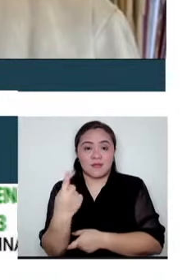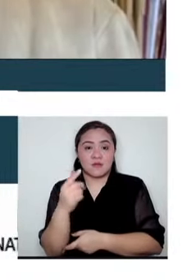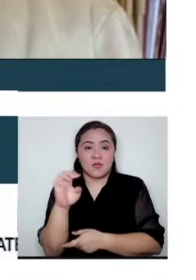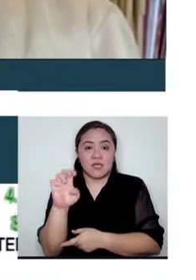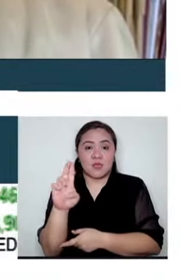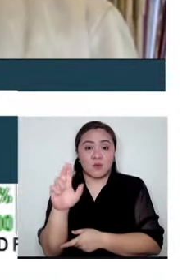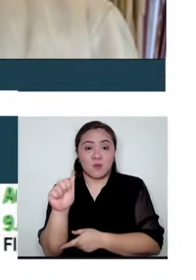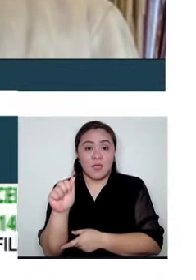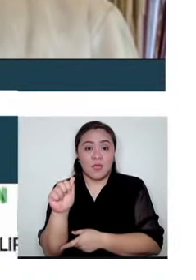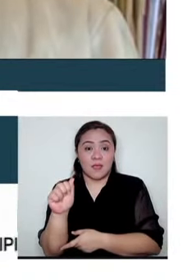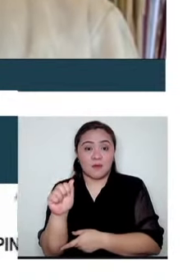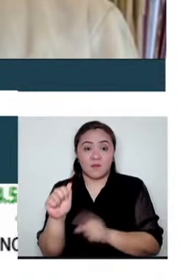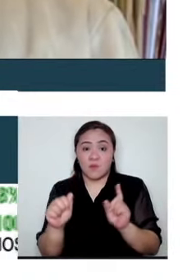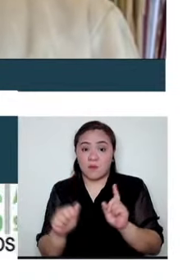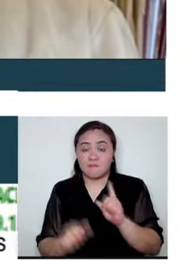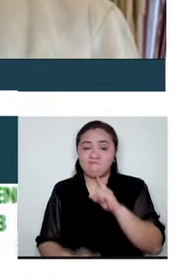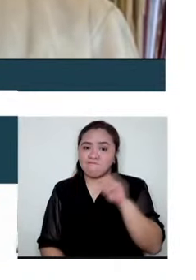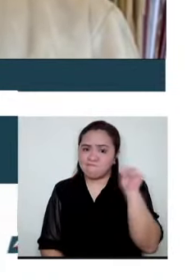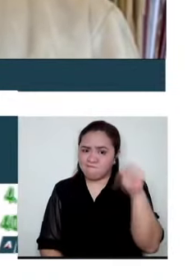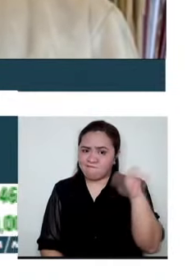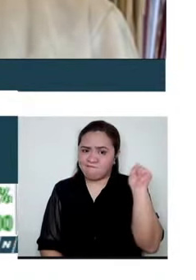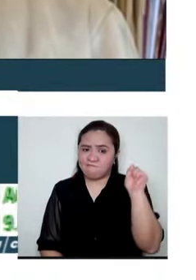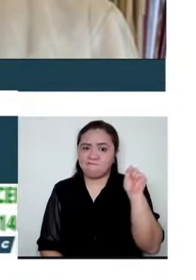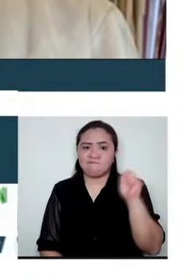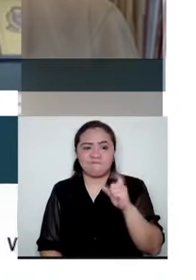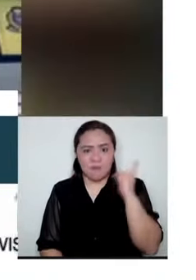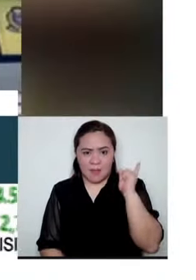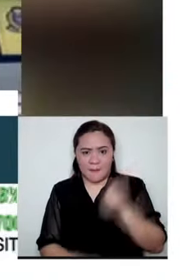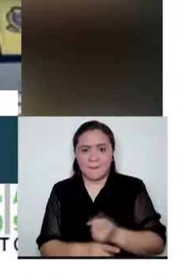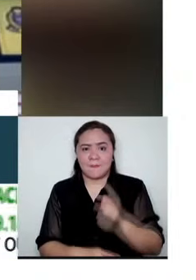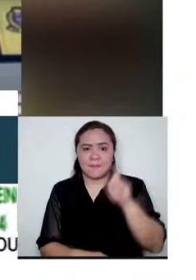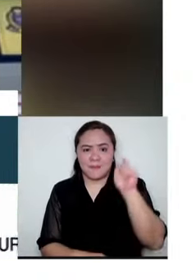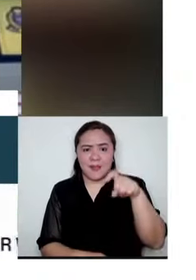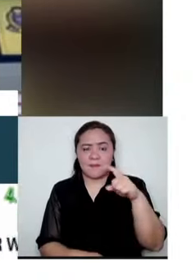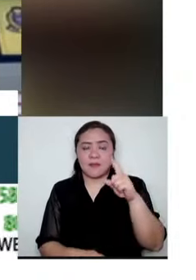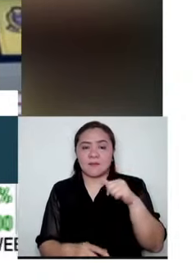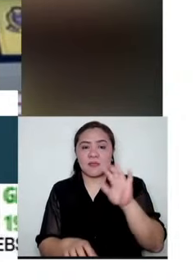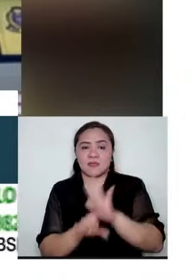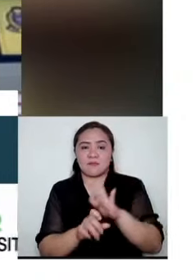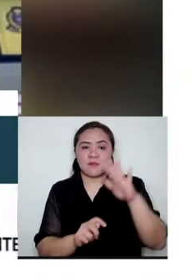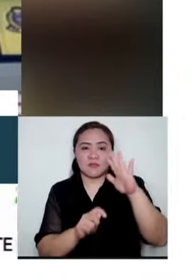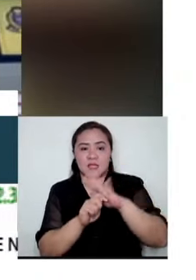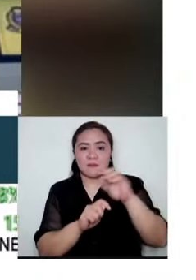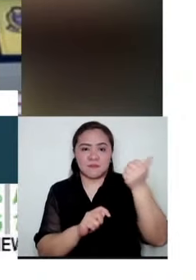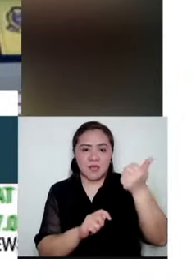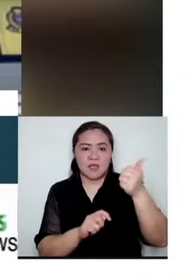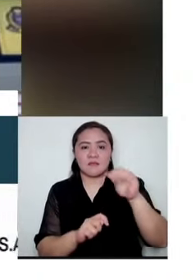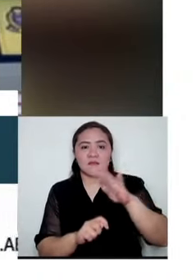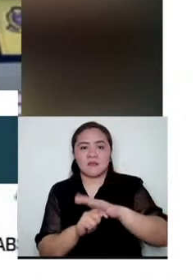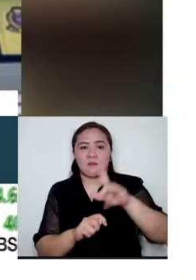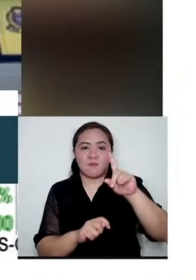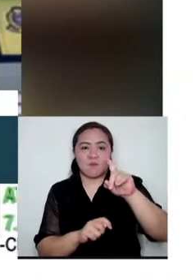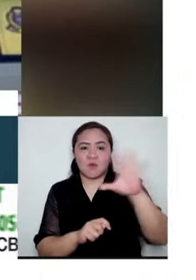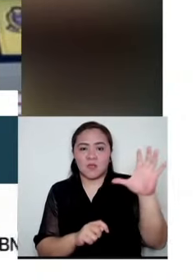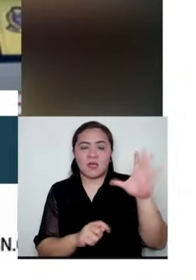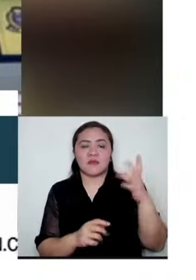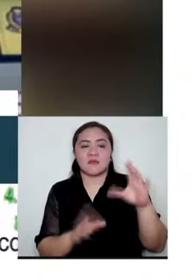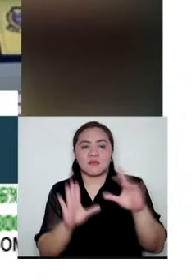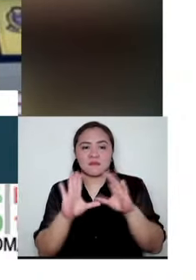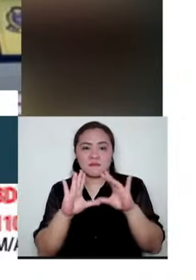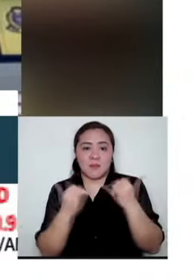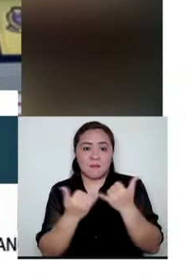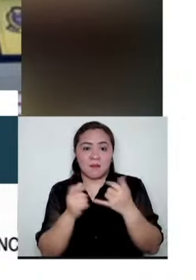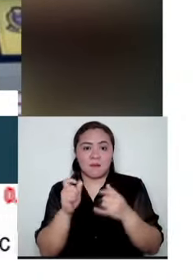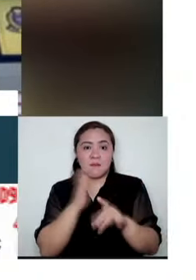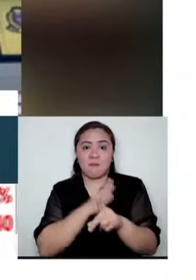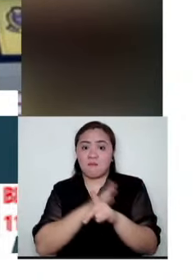this yes? Okay, definitely. The top 10 companies, the top 100 companies can purchase directly.